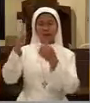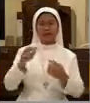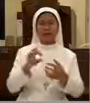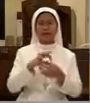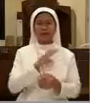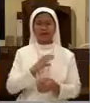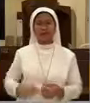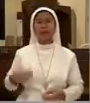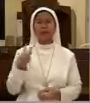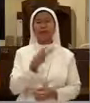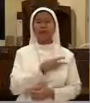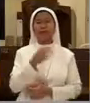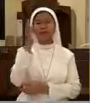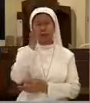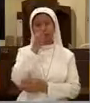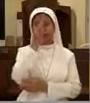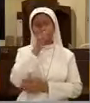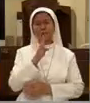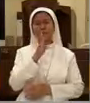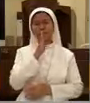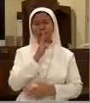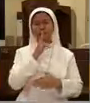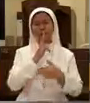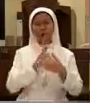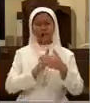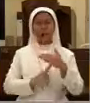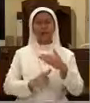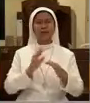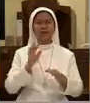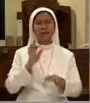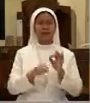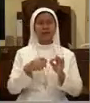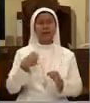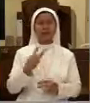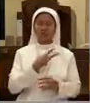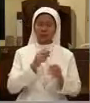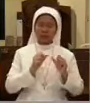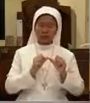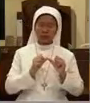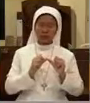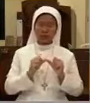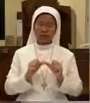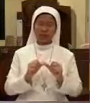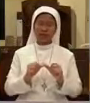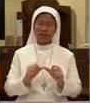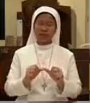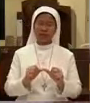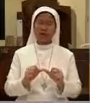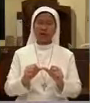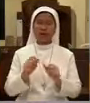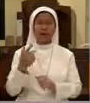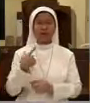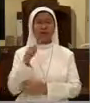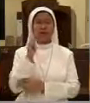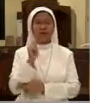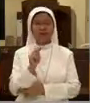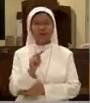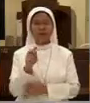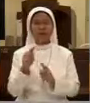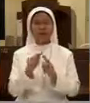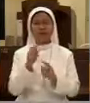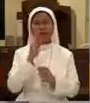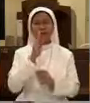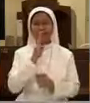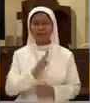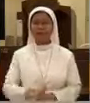Filipinos would be humble in continuing need for evangelization, the need